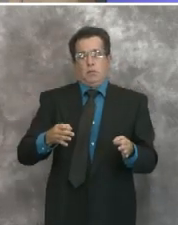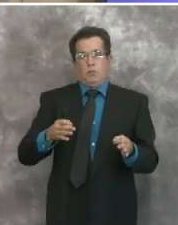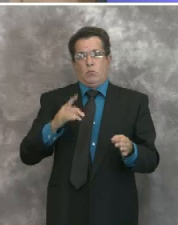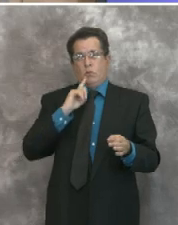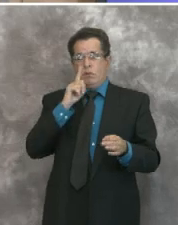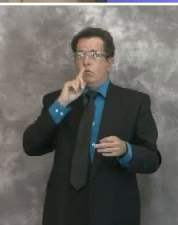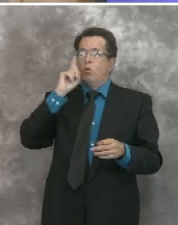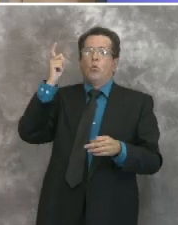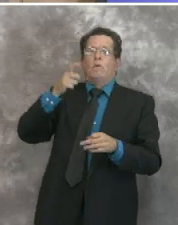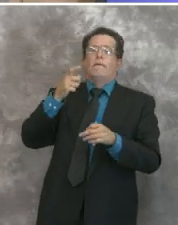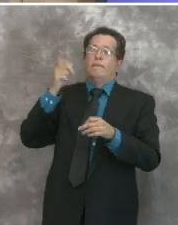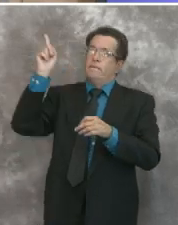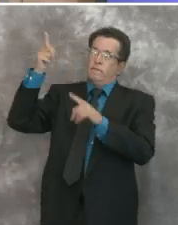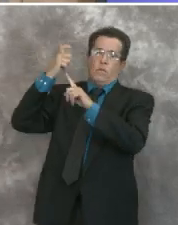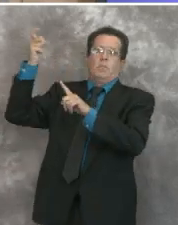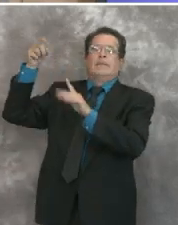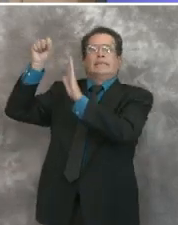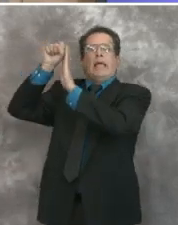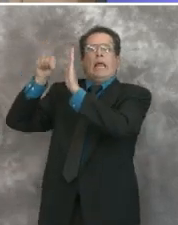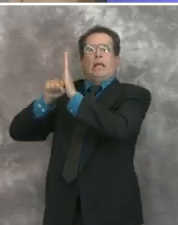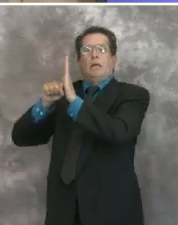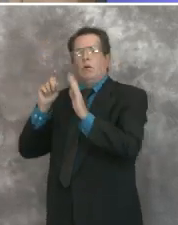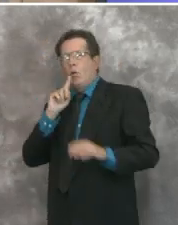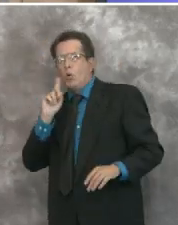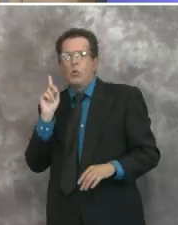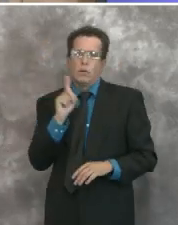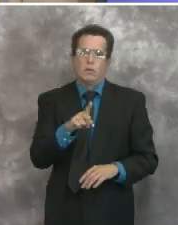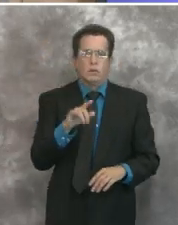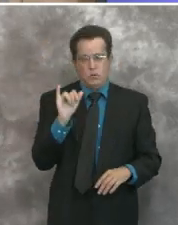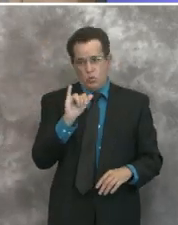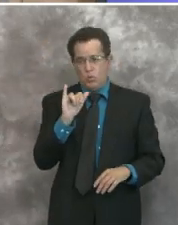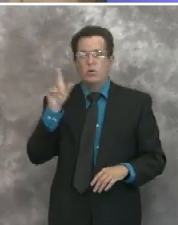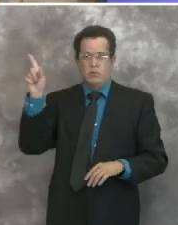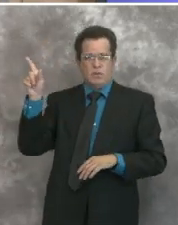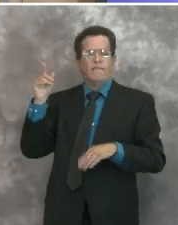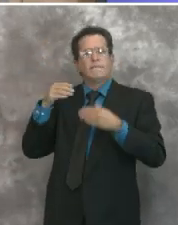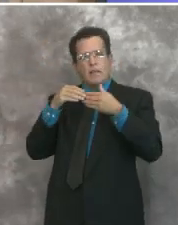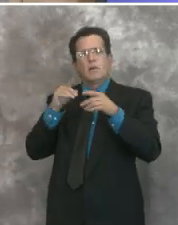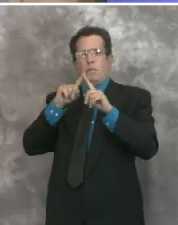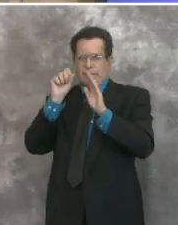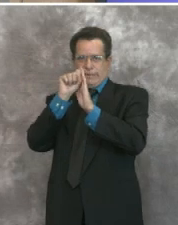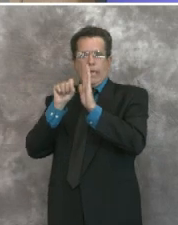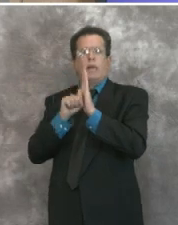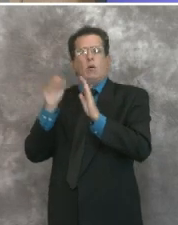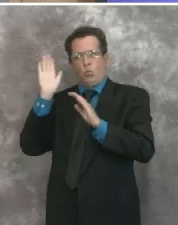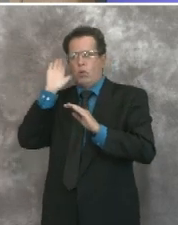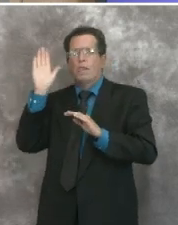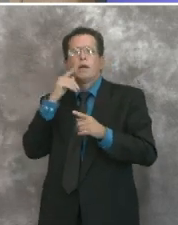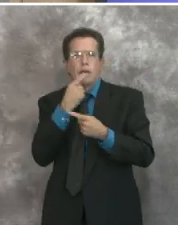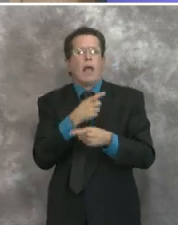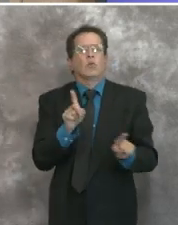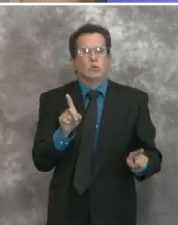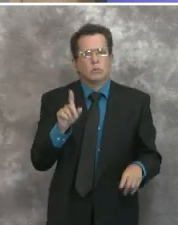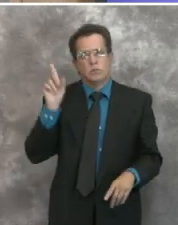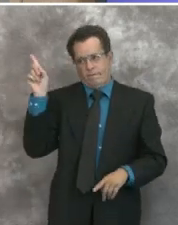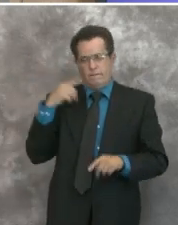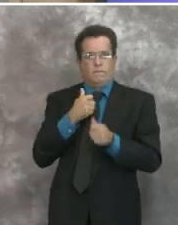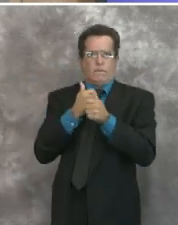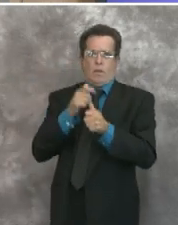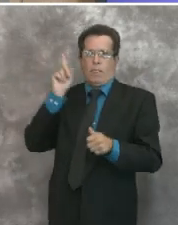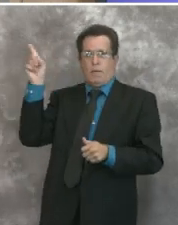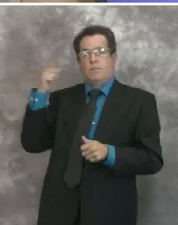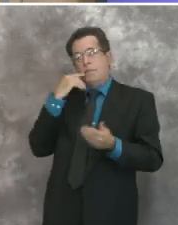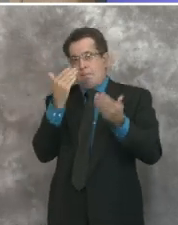guided by the state and in some way guided flexibility from the state. So what the governor talked about today was perhaps as early as